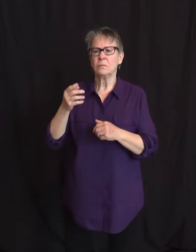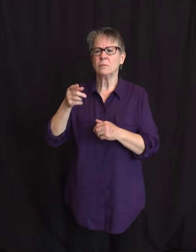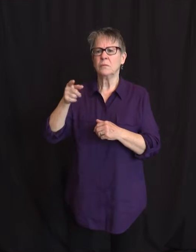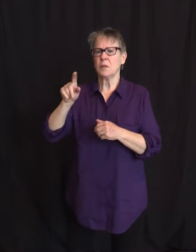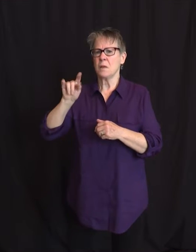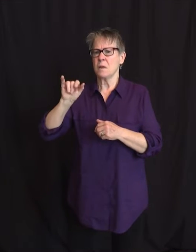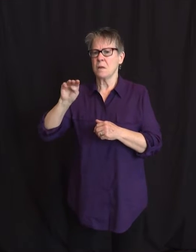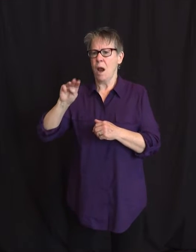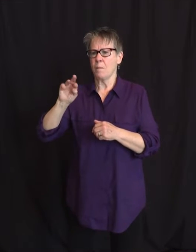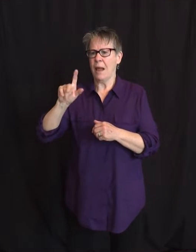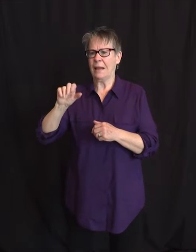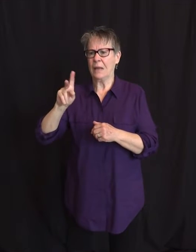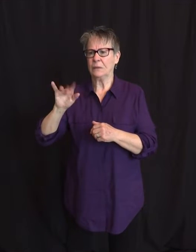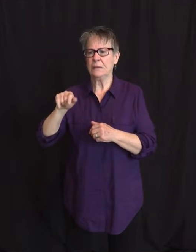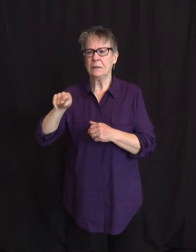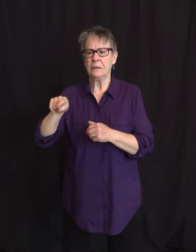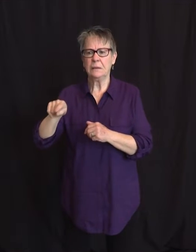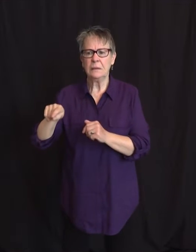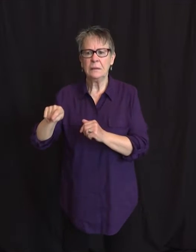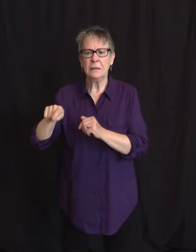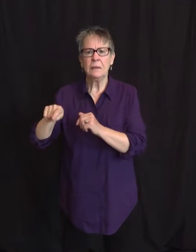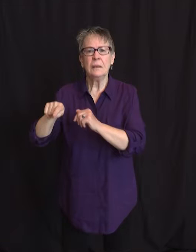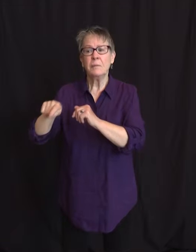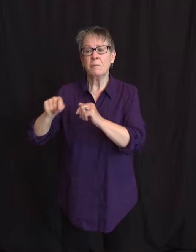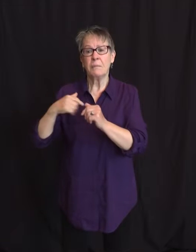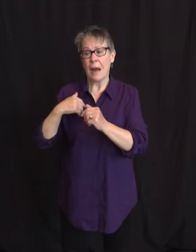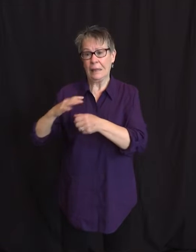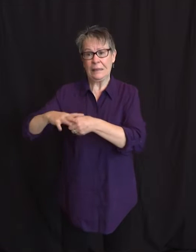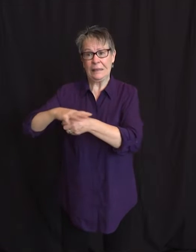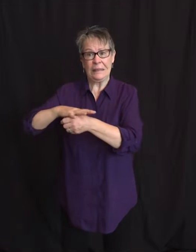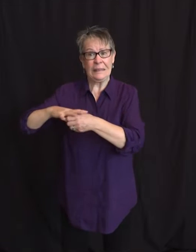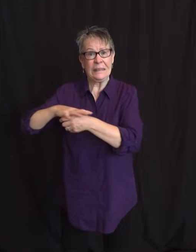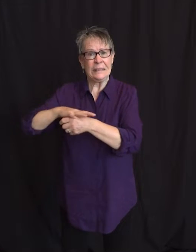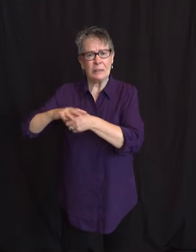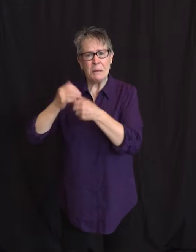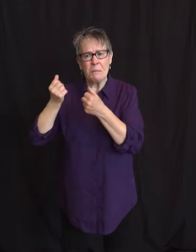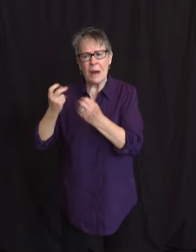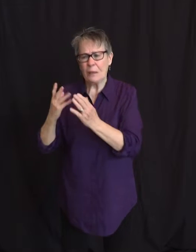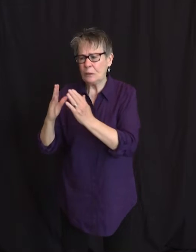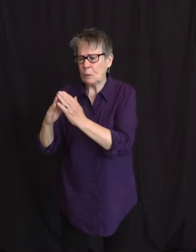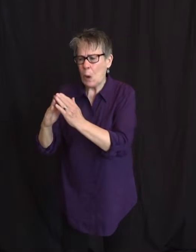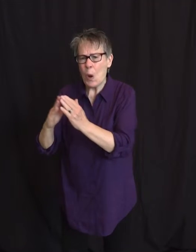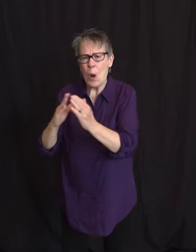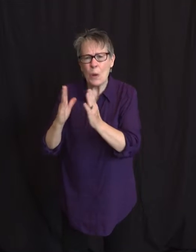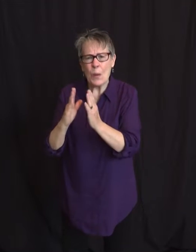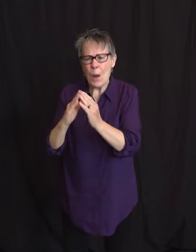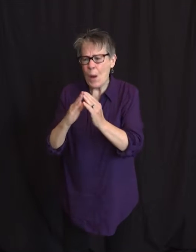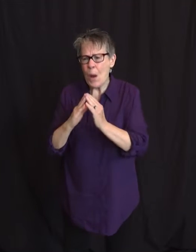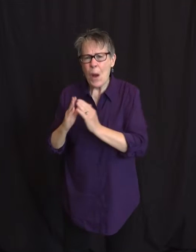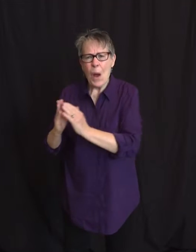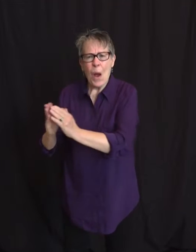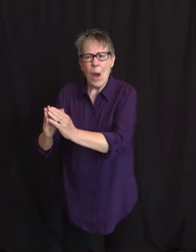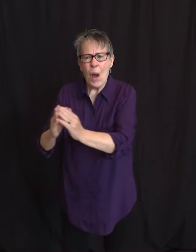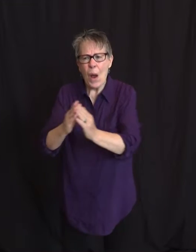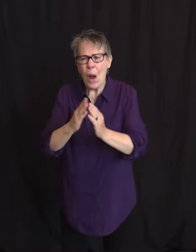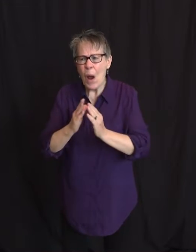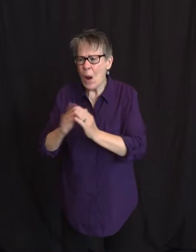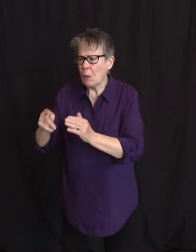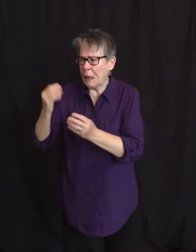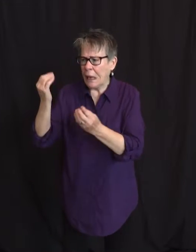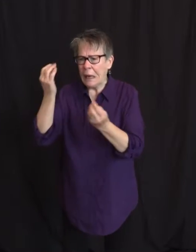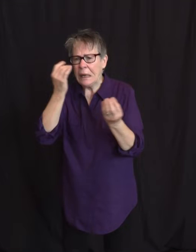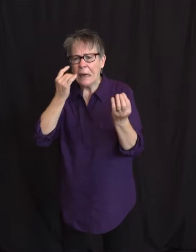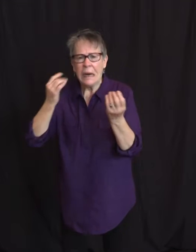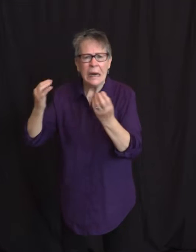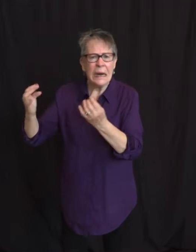one is seeing tax revenue dry up. Every single one is debating how long they can continue to